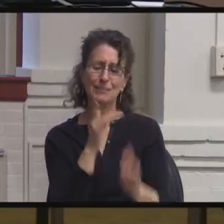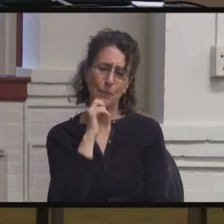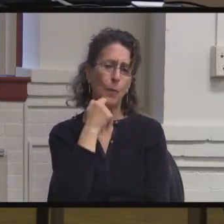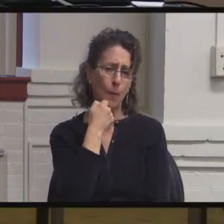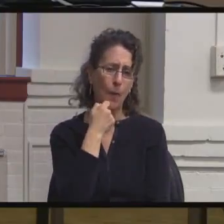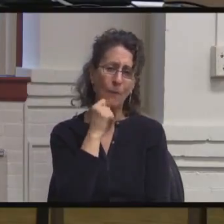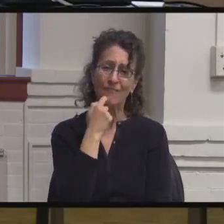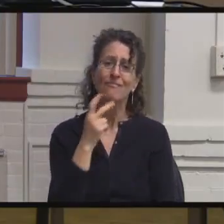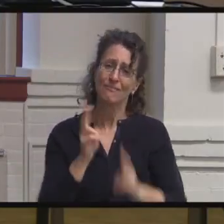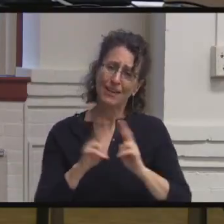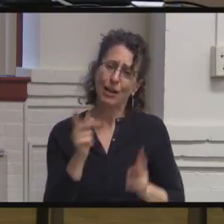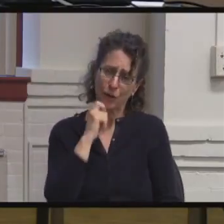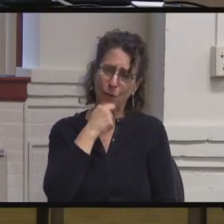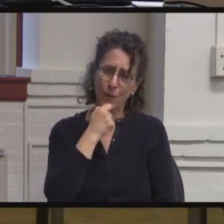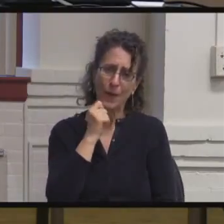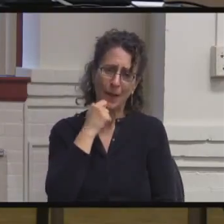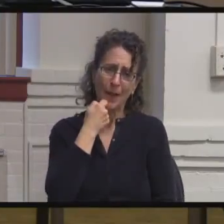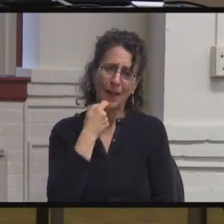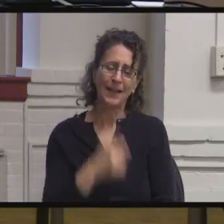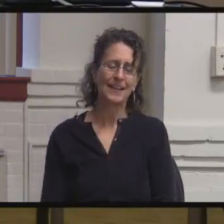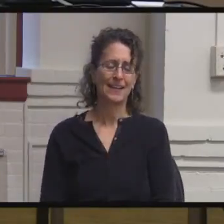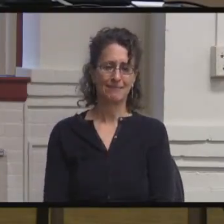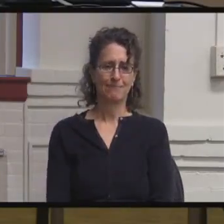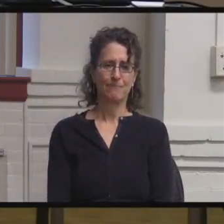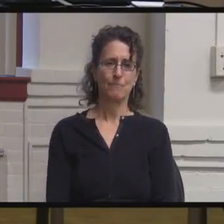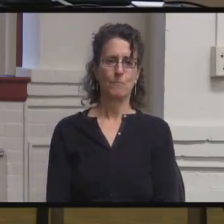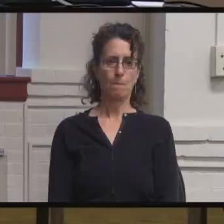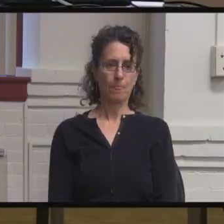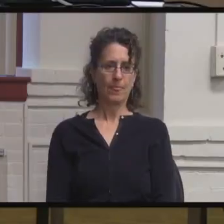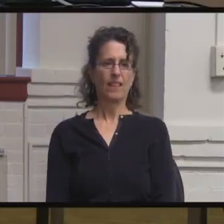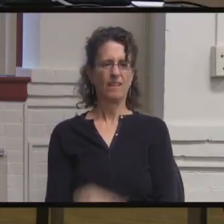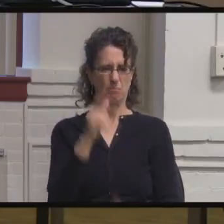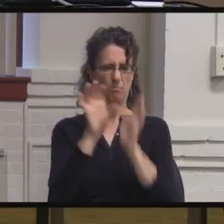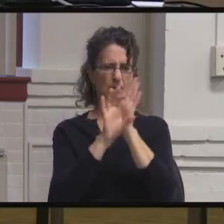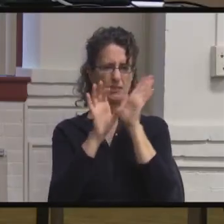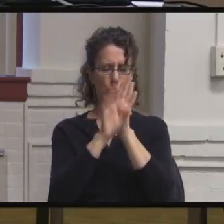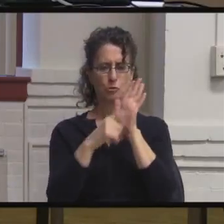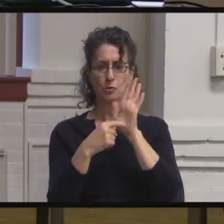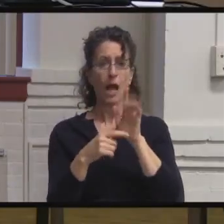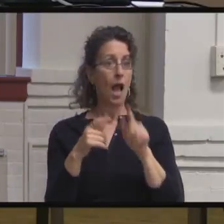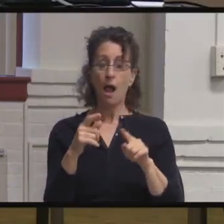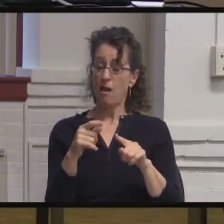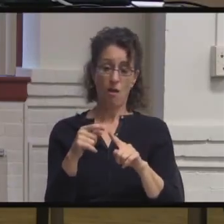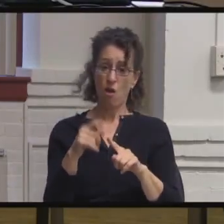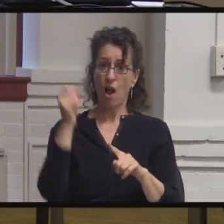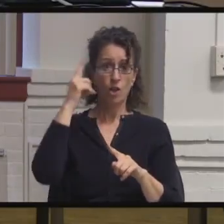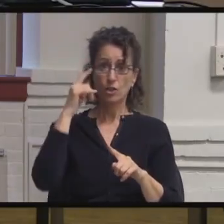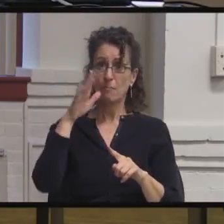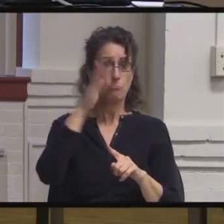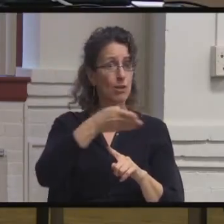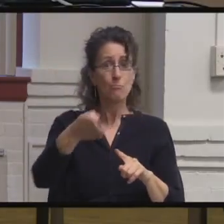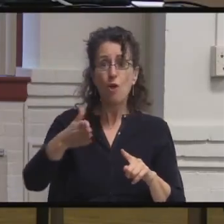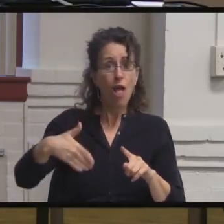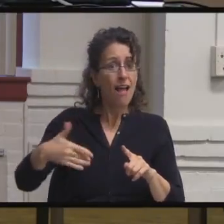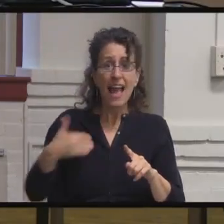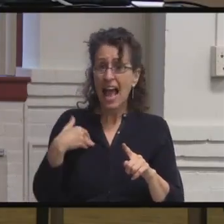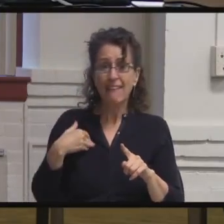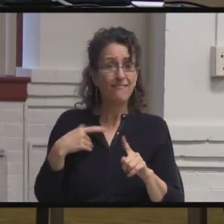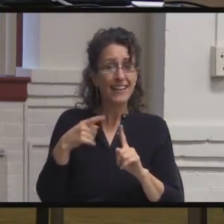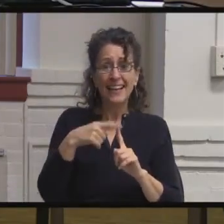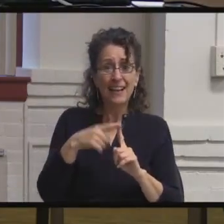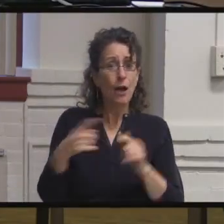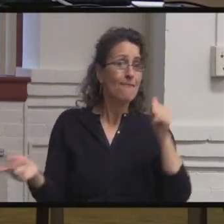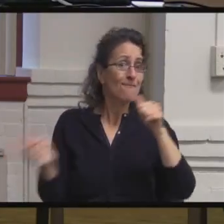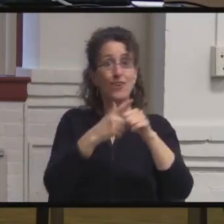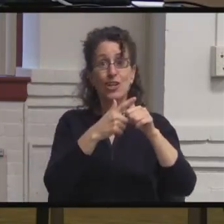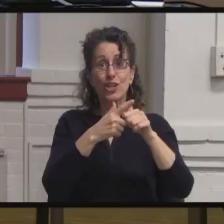meter. As far as, you know, I think this will be unique to Brattleboro. There's not something like this in Brattleboro at this time. It'd be a